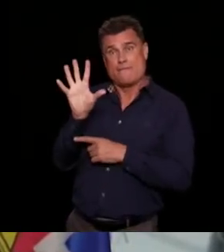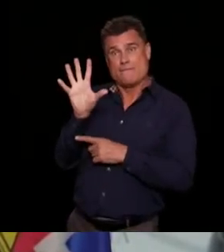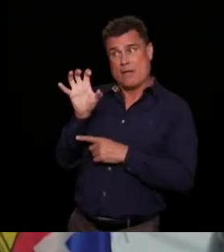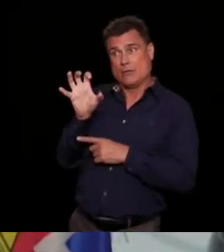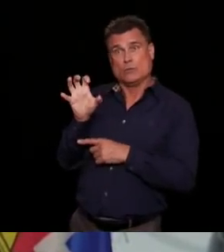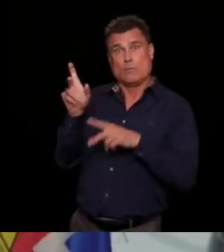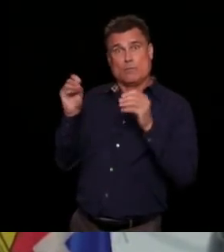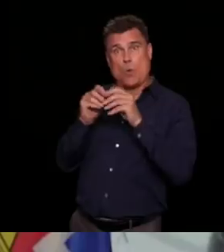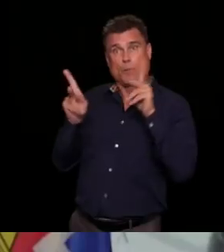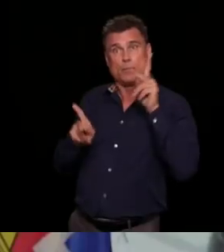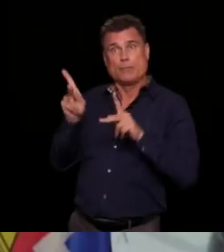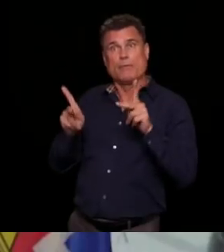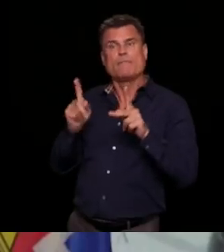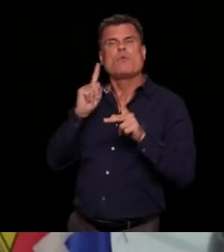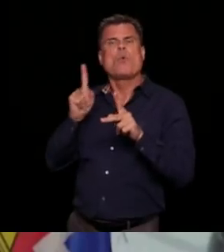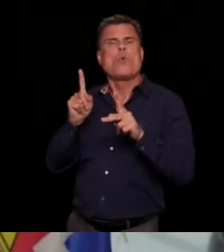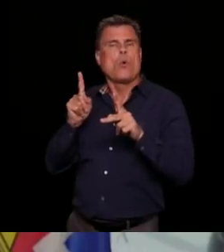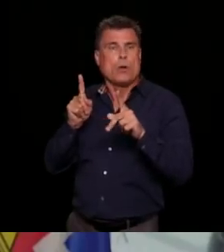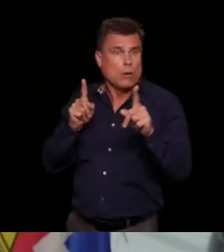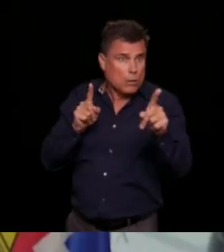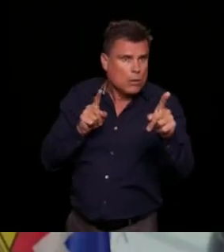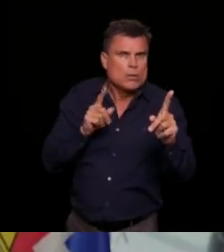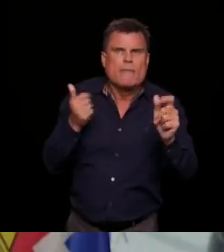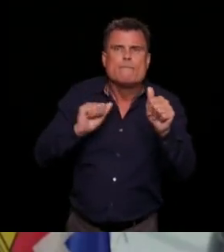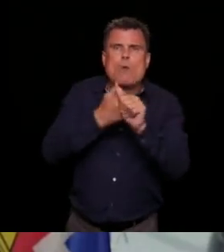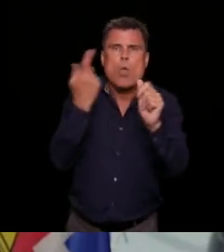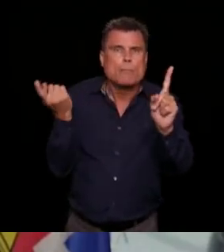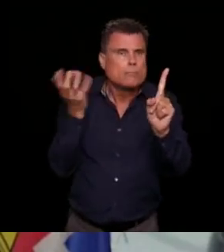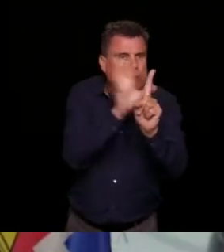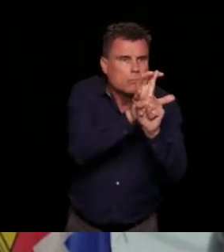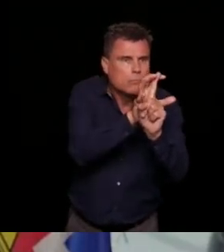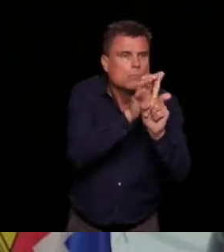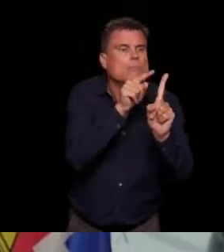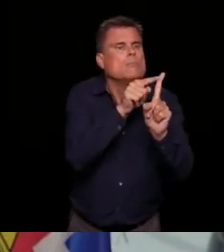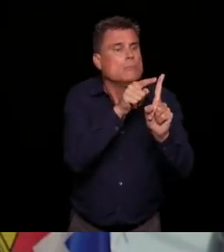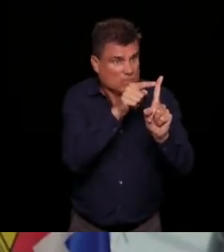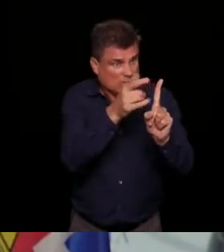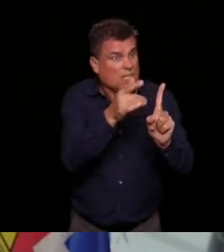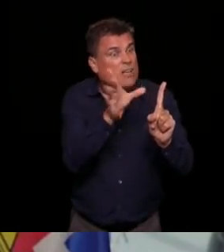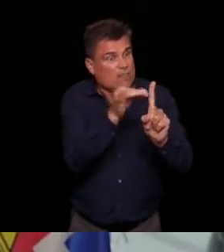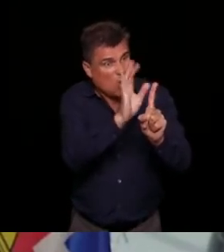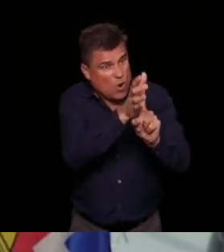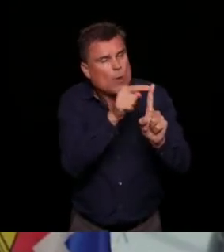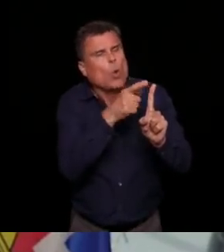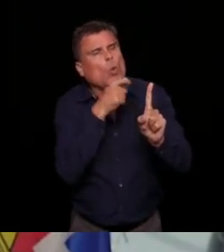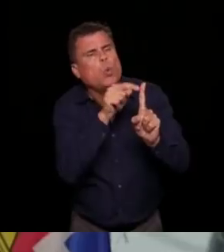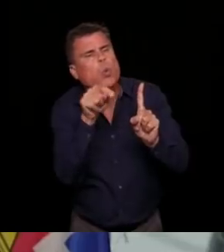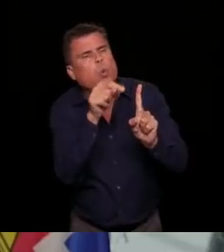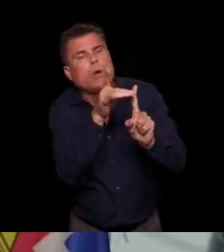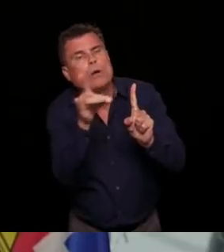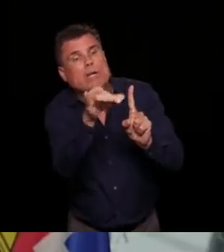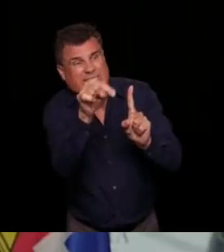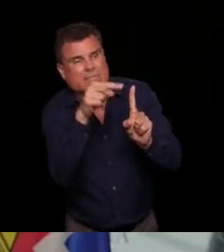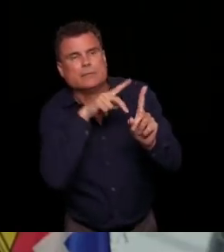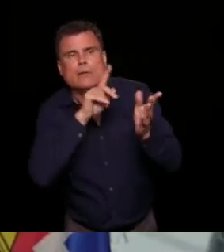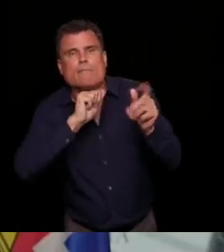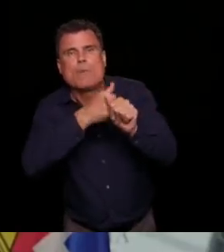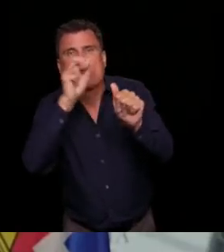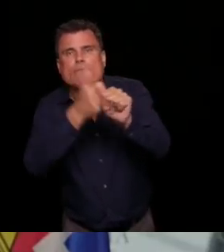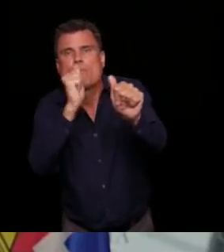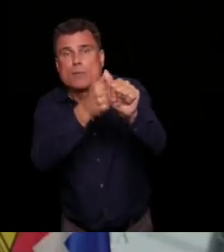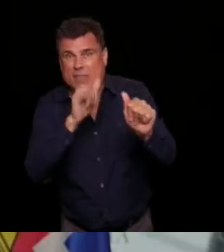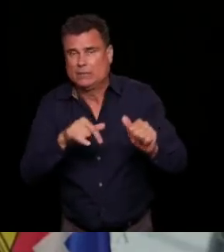tracing. So do you have some more details to provide at this moment, such as the recruiting timeline, and if the